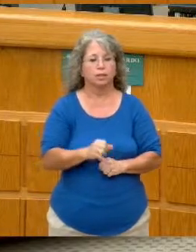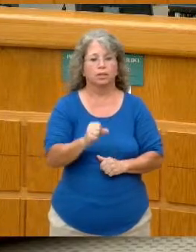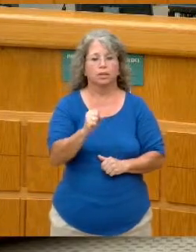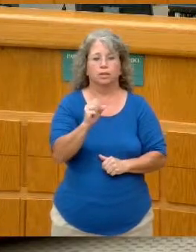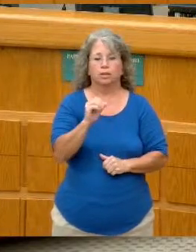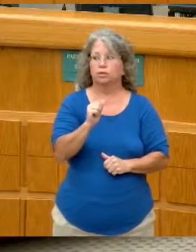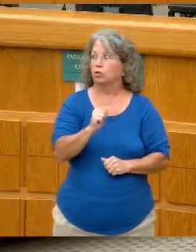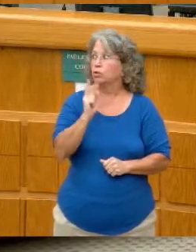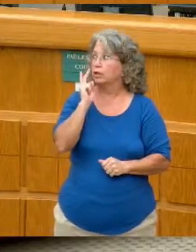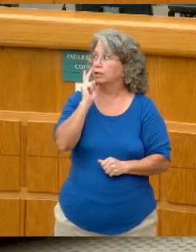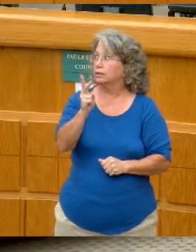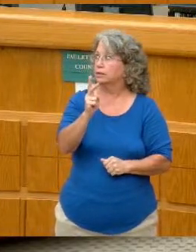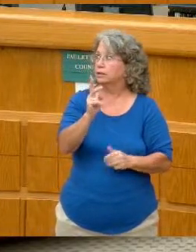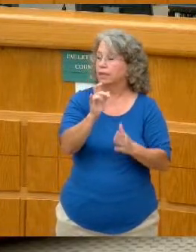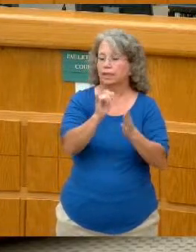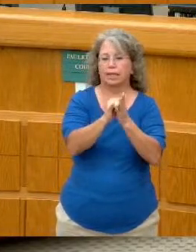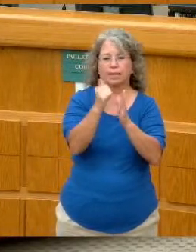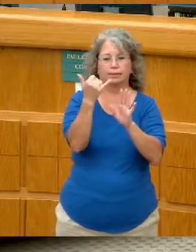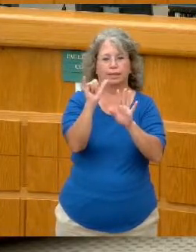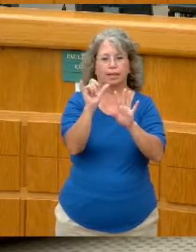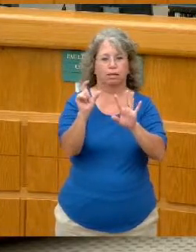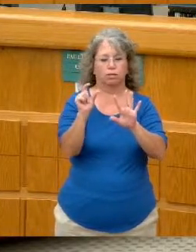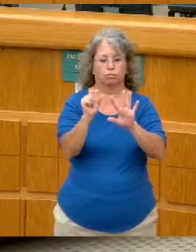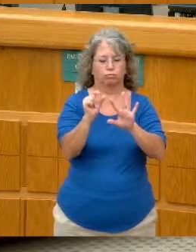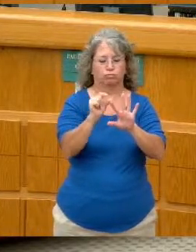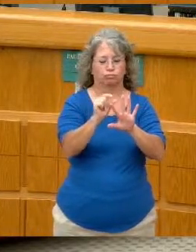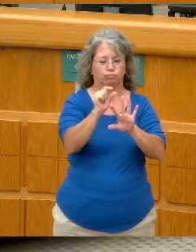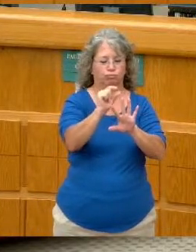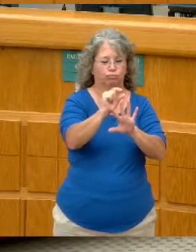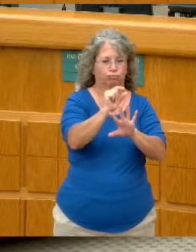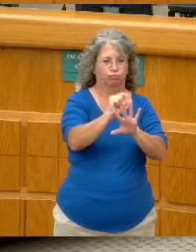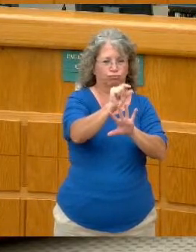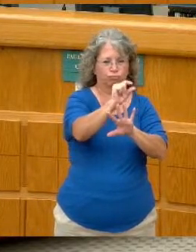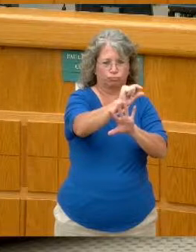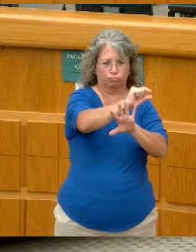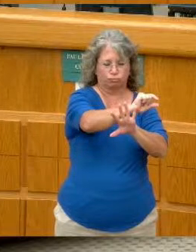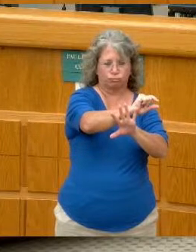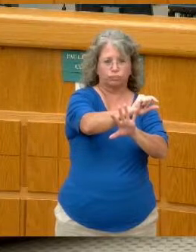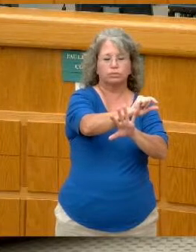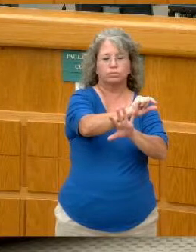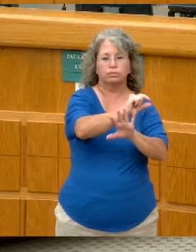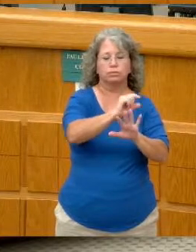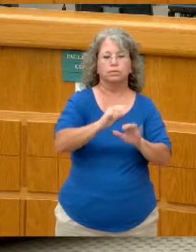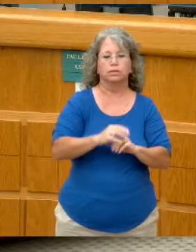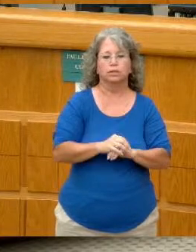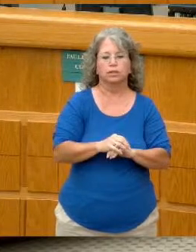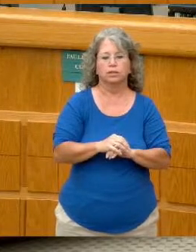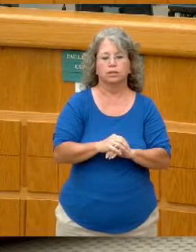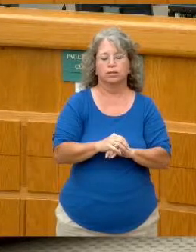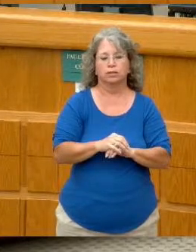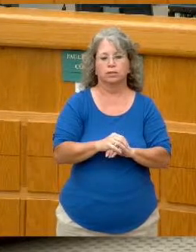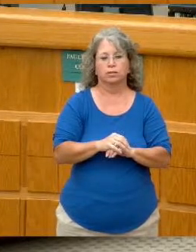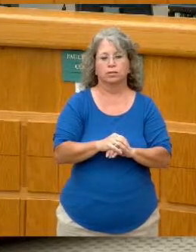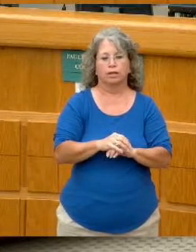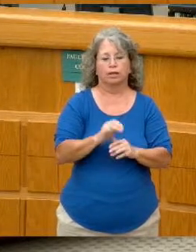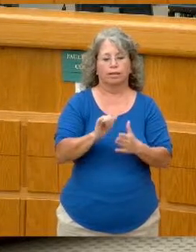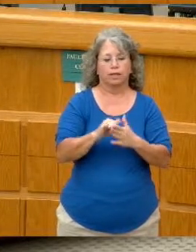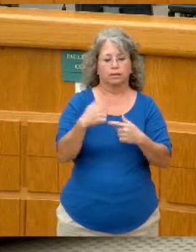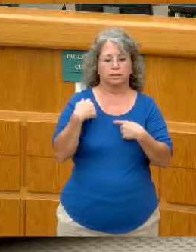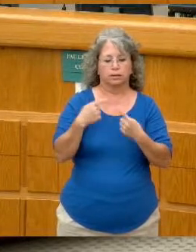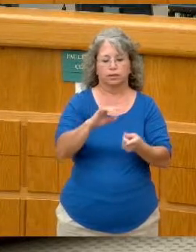the placement of them are primarily shown here in that June 1 timeframe through